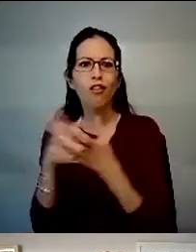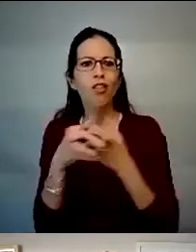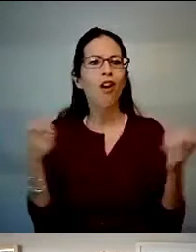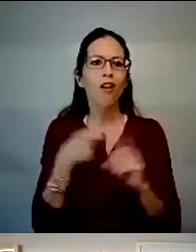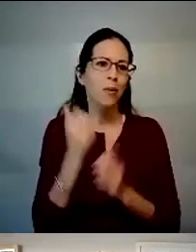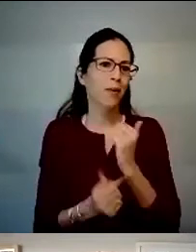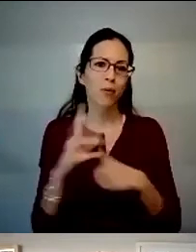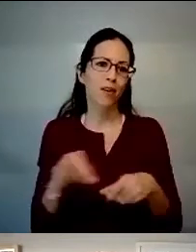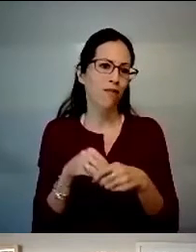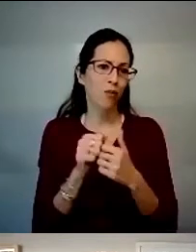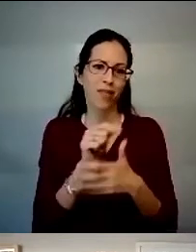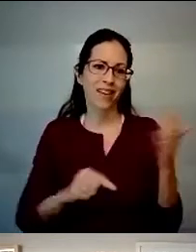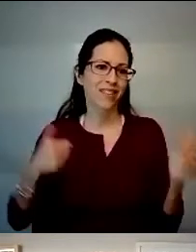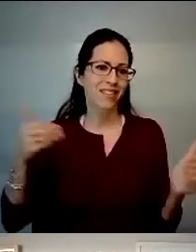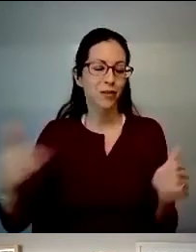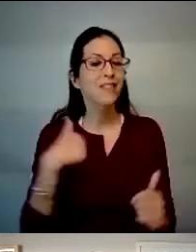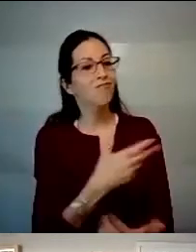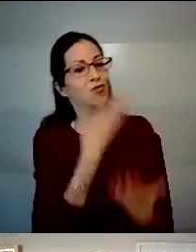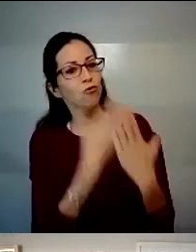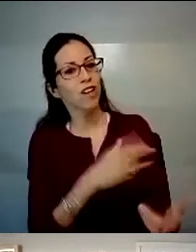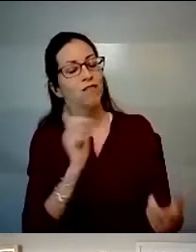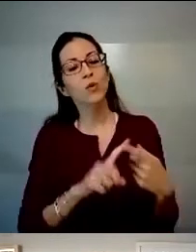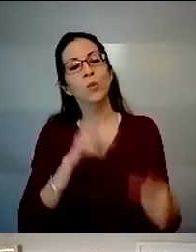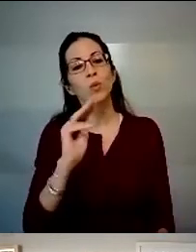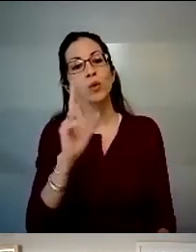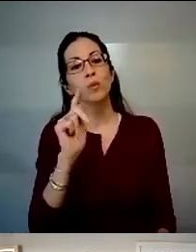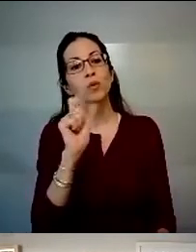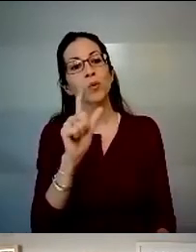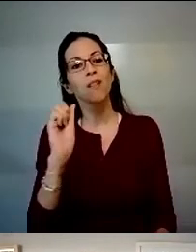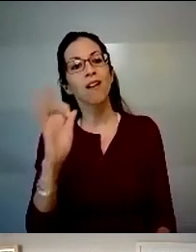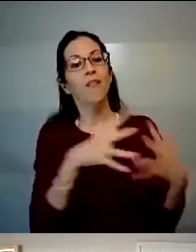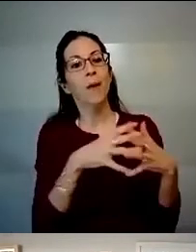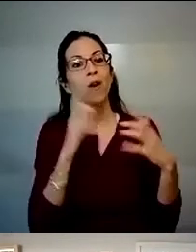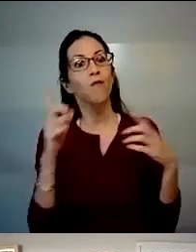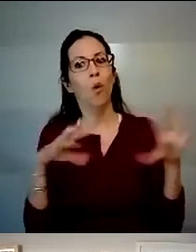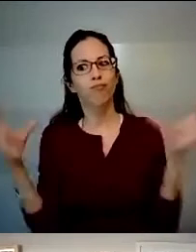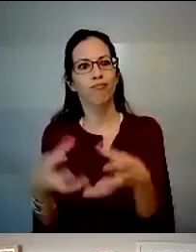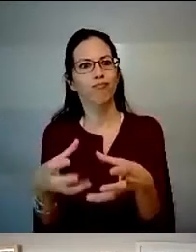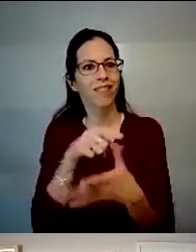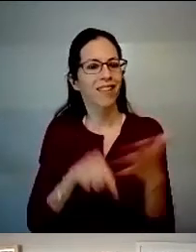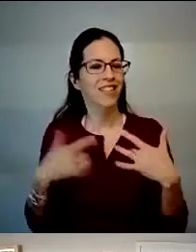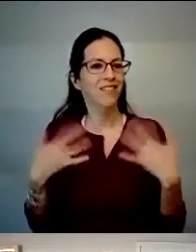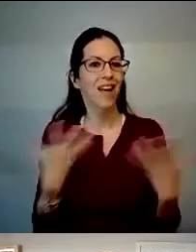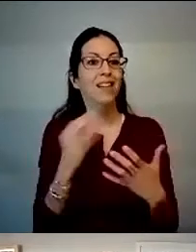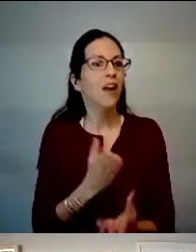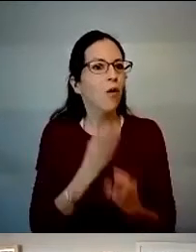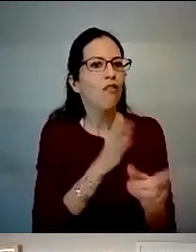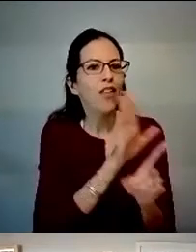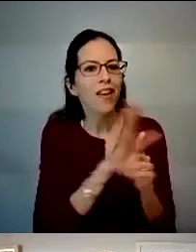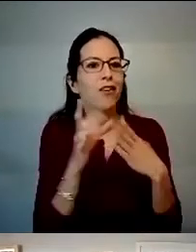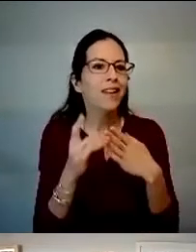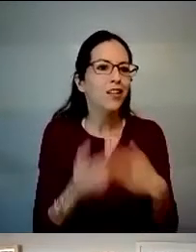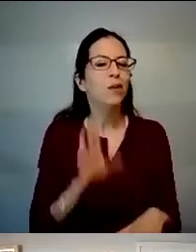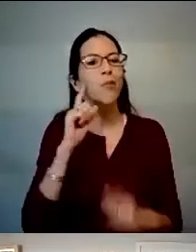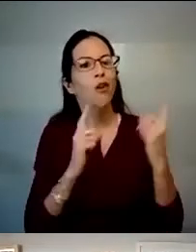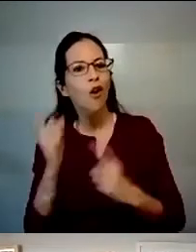America for bringing us together and for offering their support and thought leadership for these important and timely topics. Please join